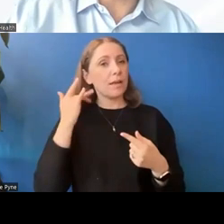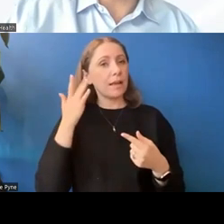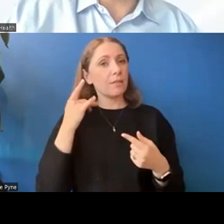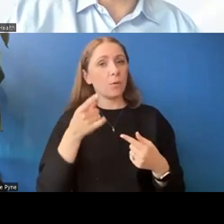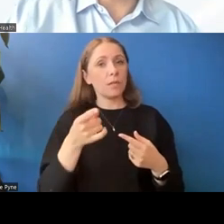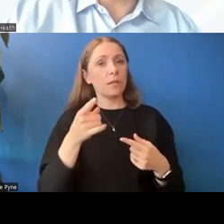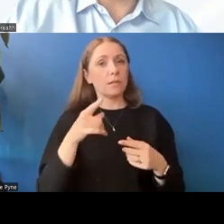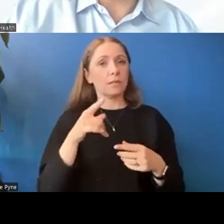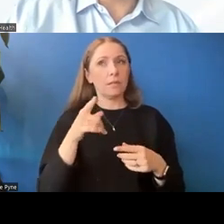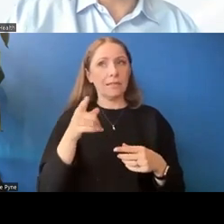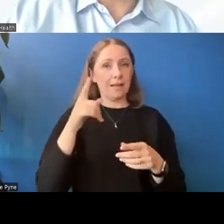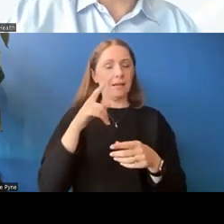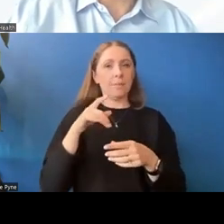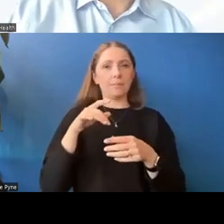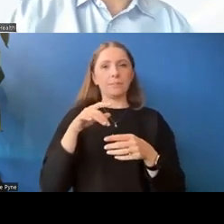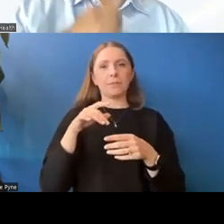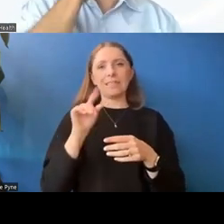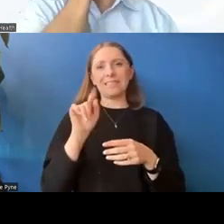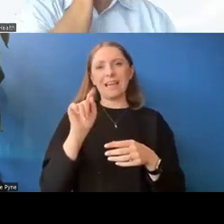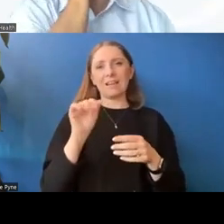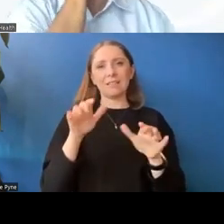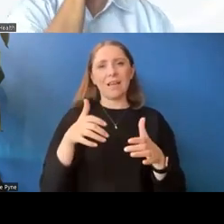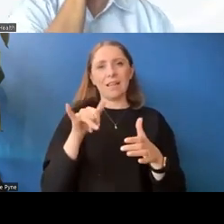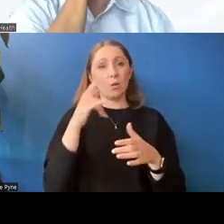data set that we heard about today. So I'll stop there.